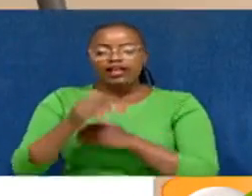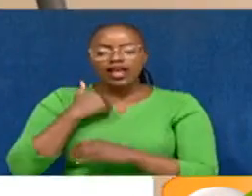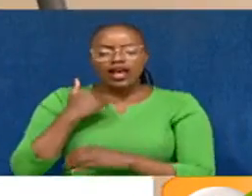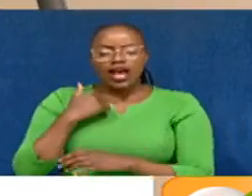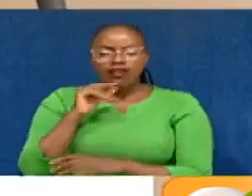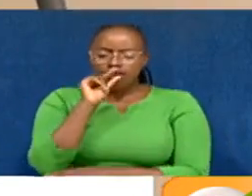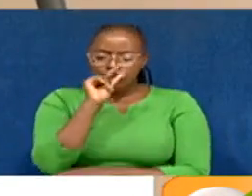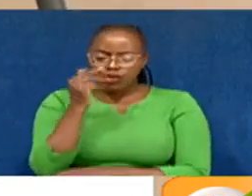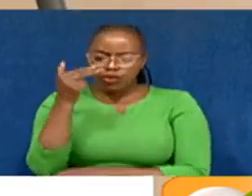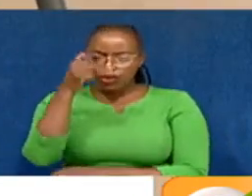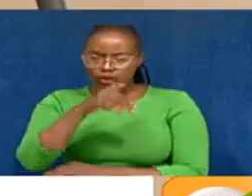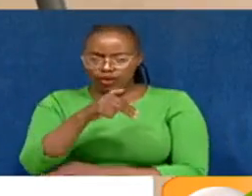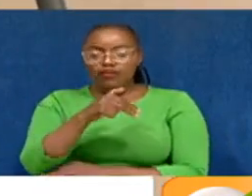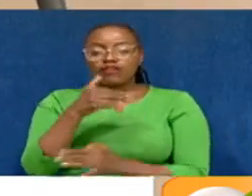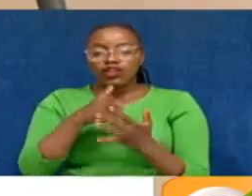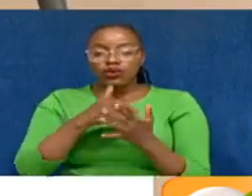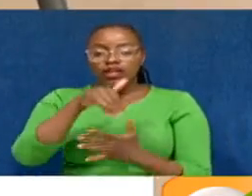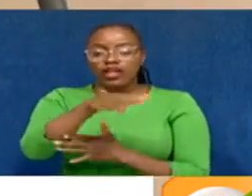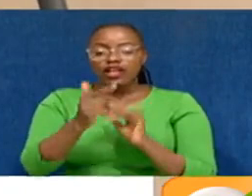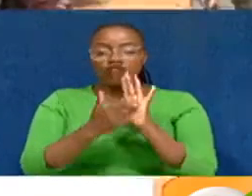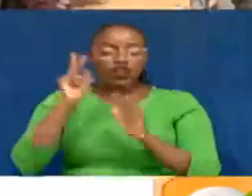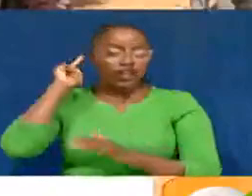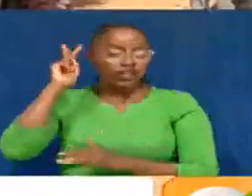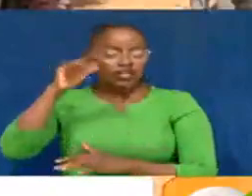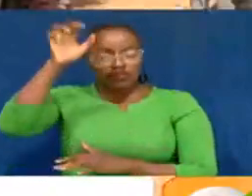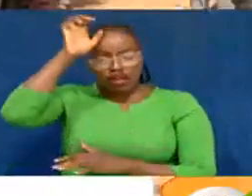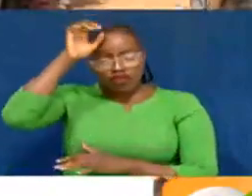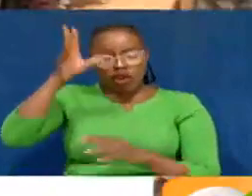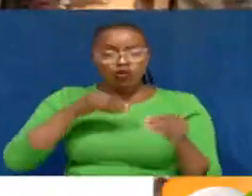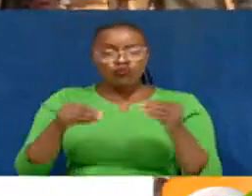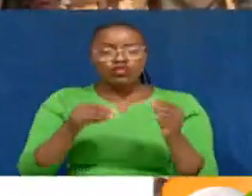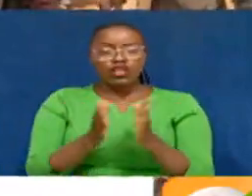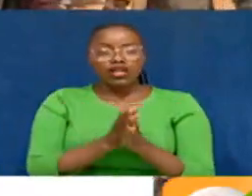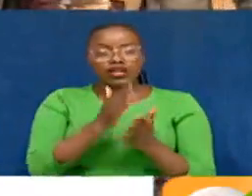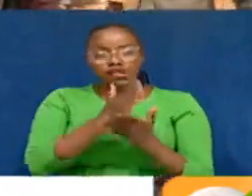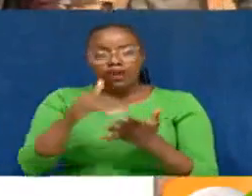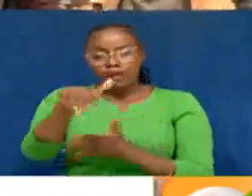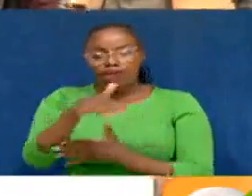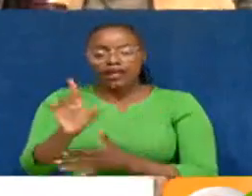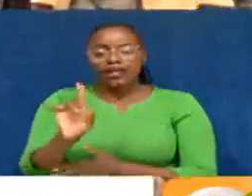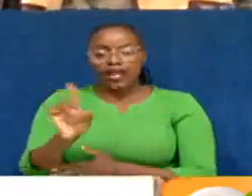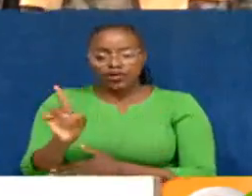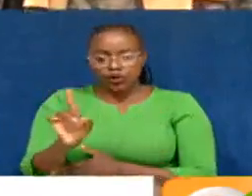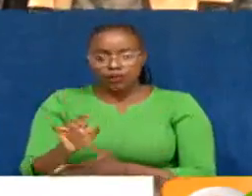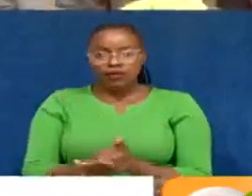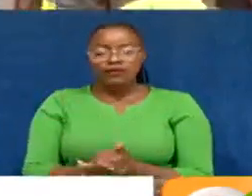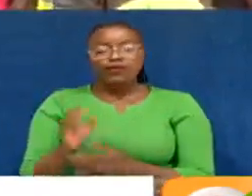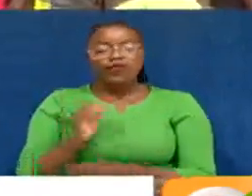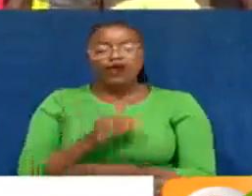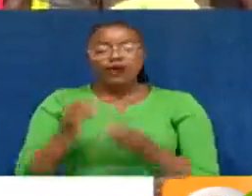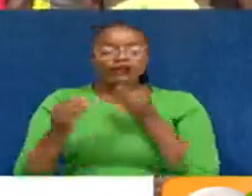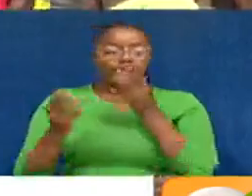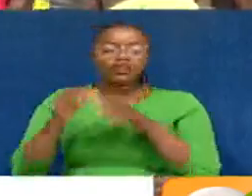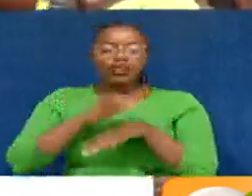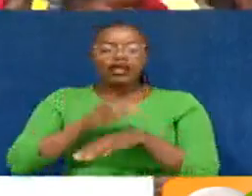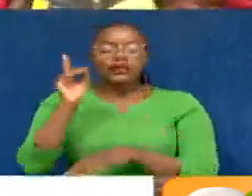little to no fuel at the pumps, including areas like Kisii, Eldoret, Busia, and some parts of Nairobi. Our source further